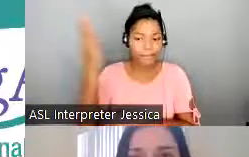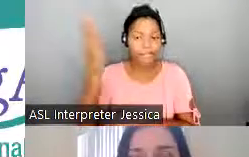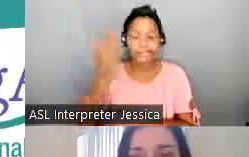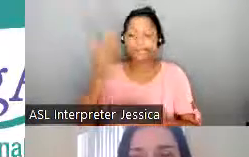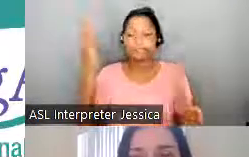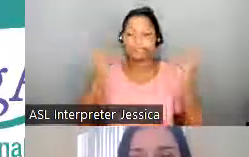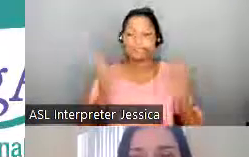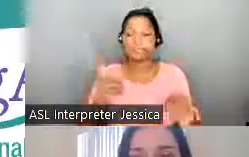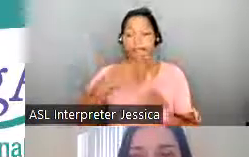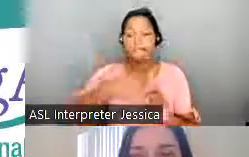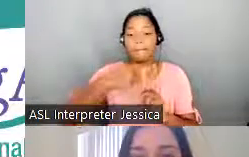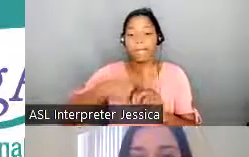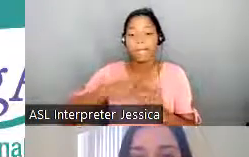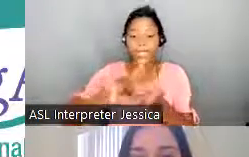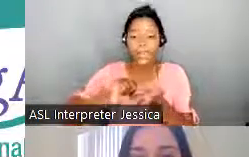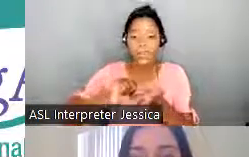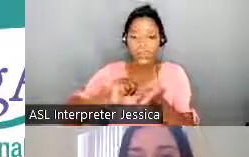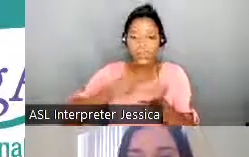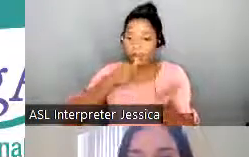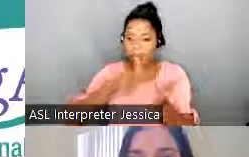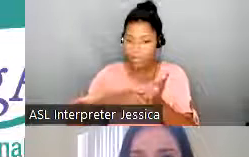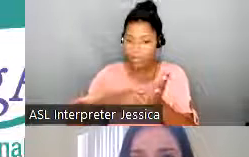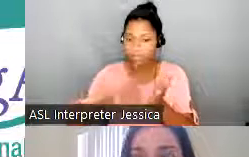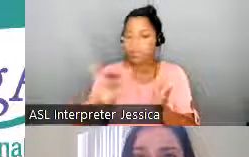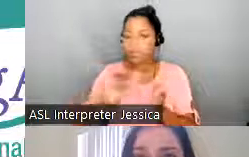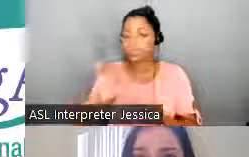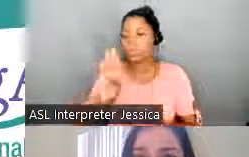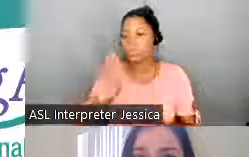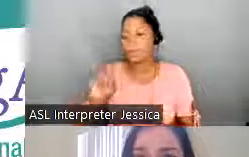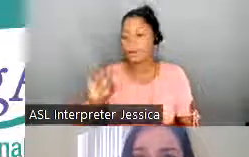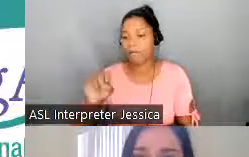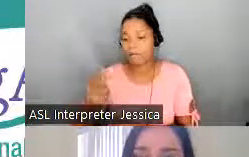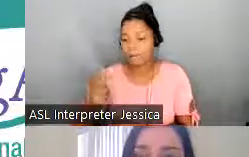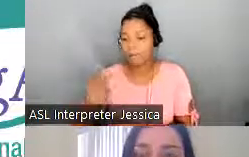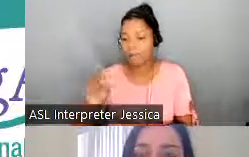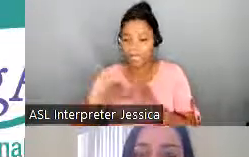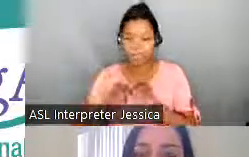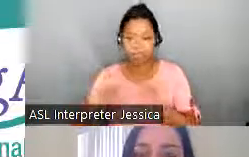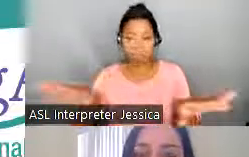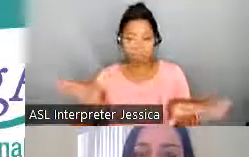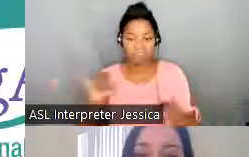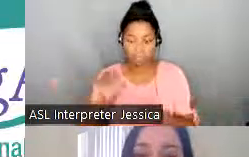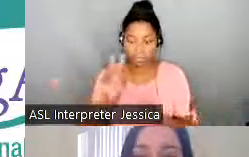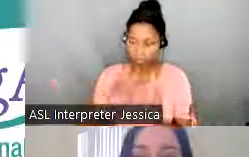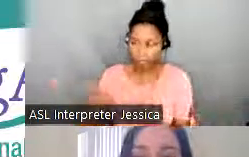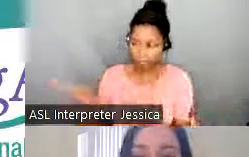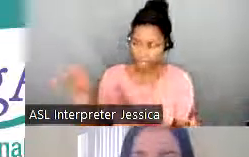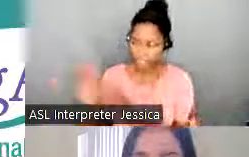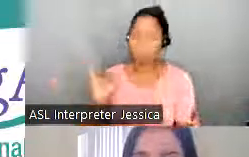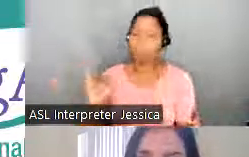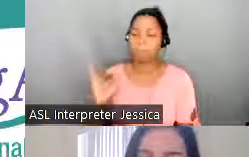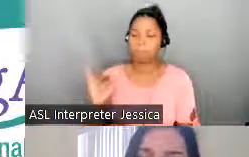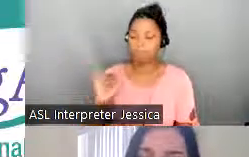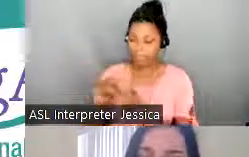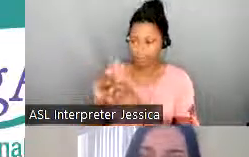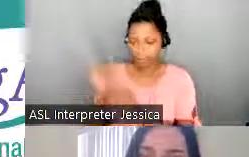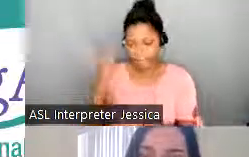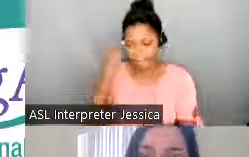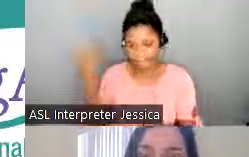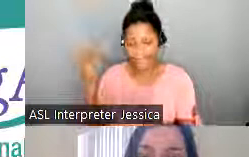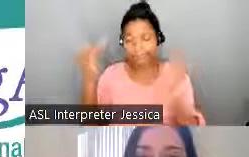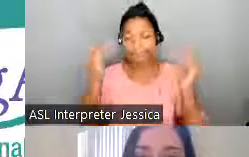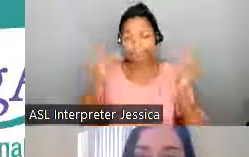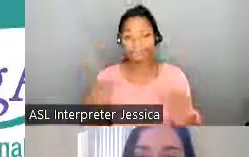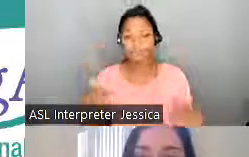monthly newsletter and monthly blog posts that share resources and connect you to best practices. We offer small group technical